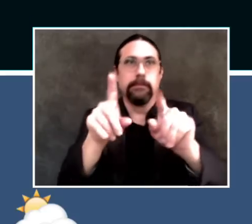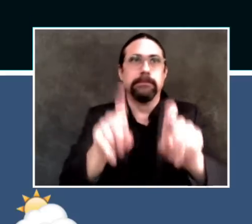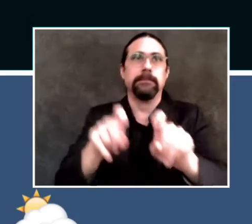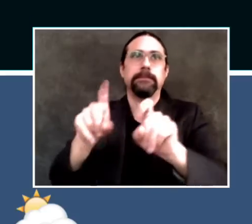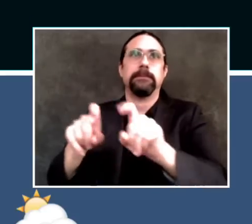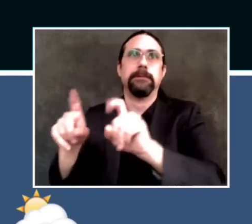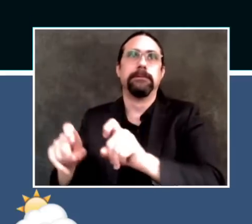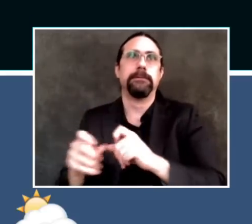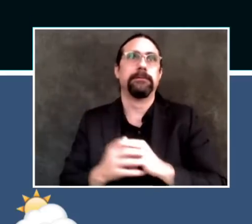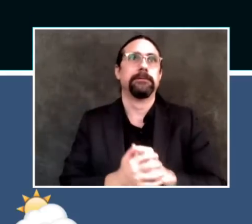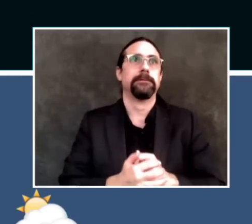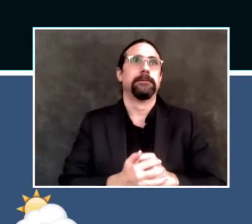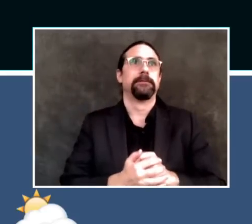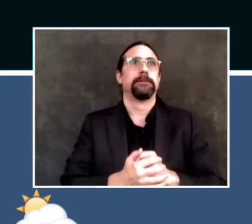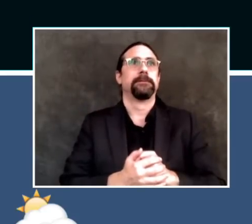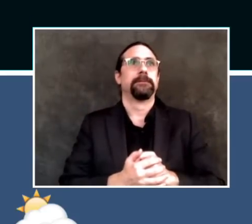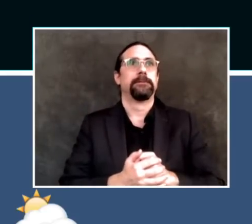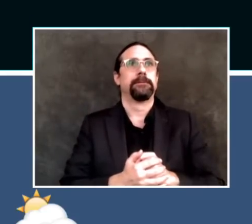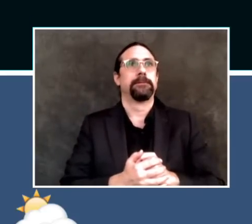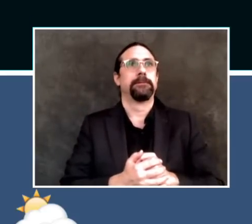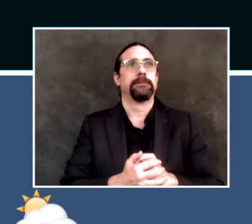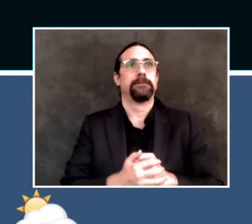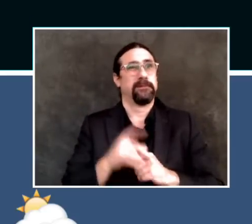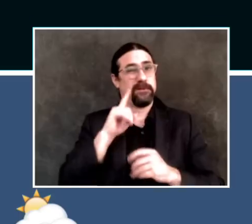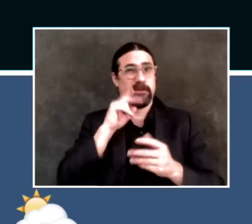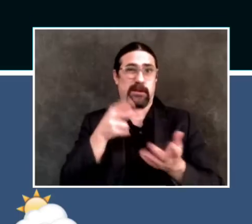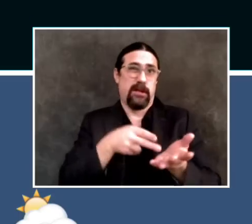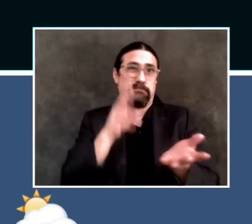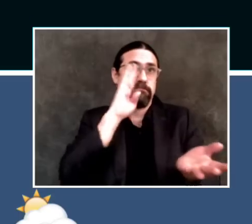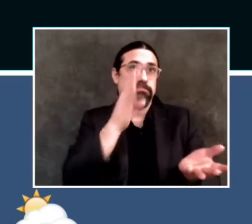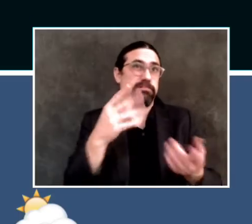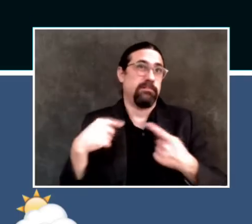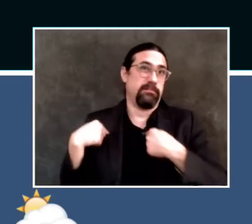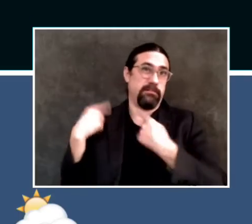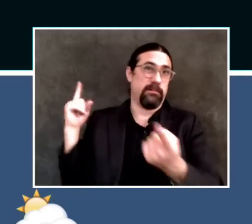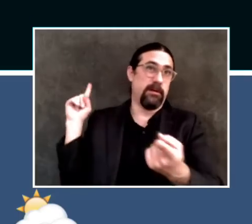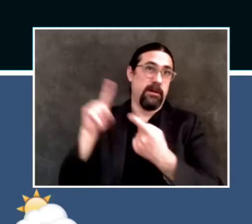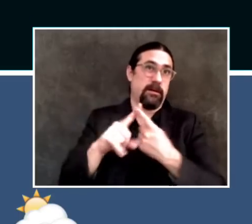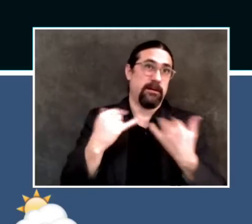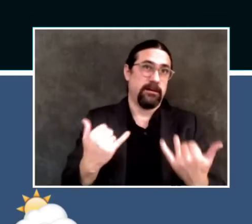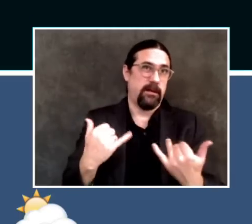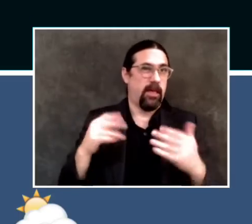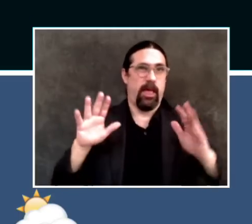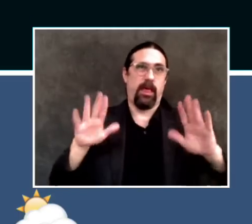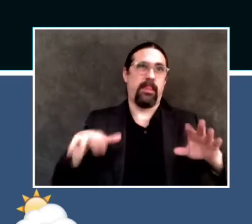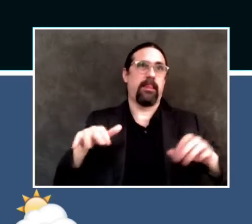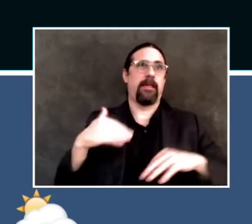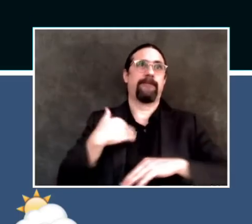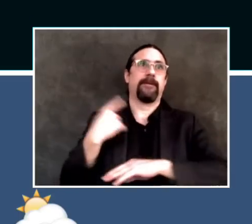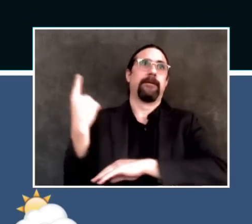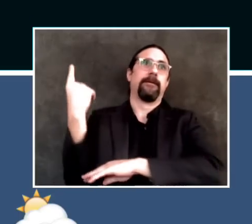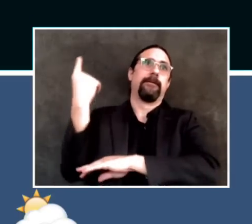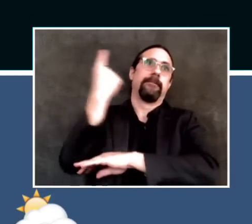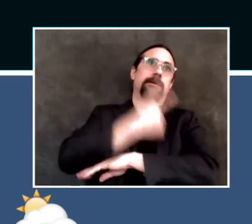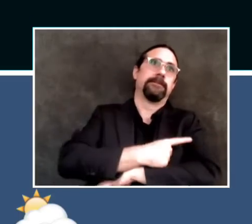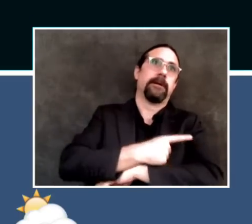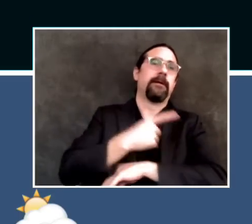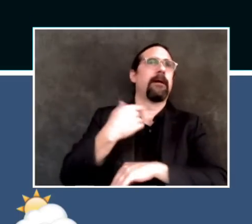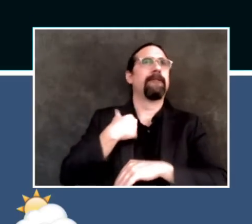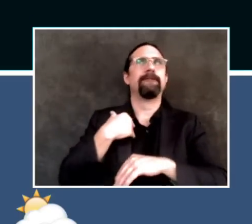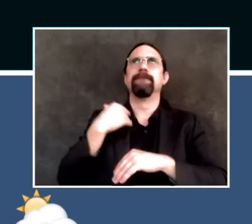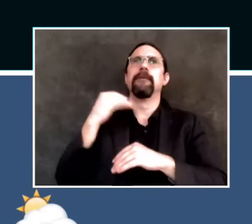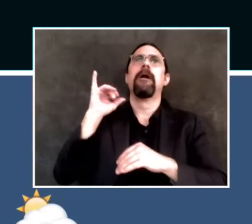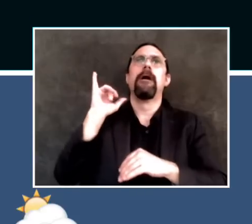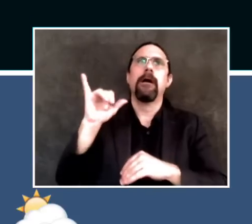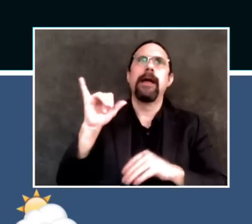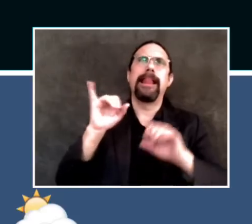this began have I felt that the federal government has proven to us they are doing everything to get us the testing we need, because if they had done it,